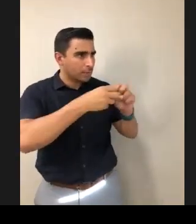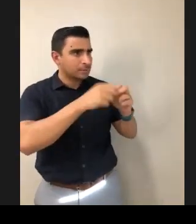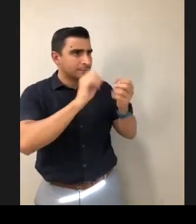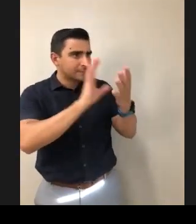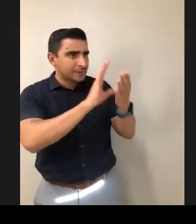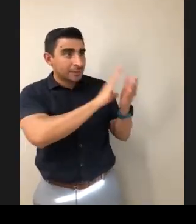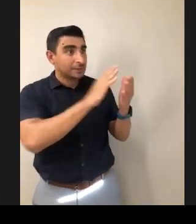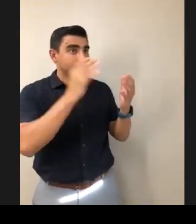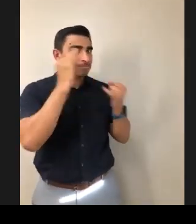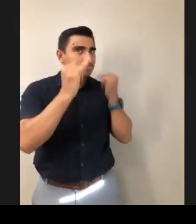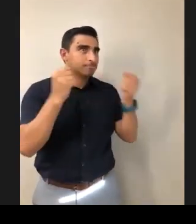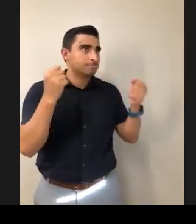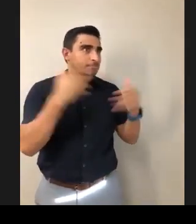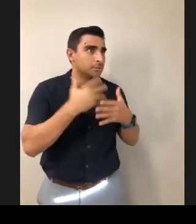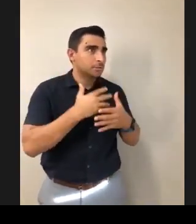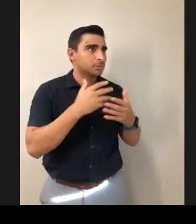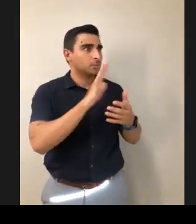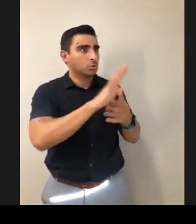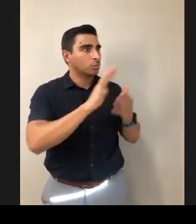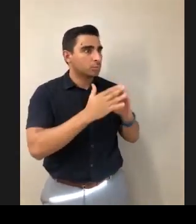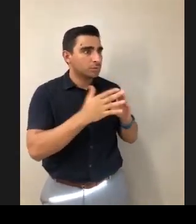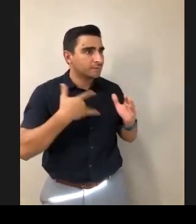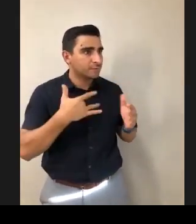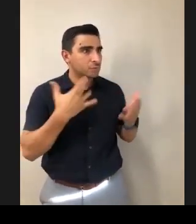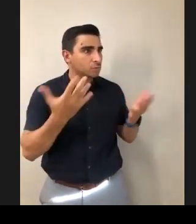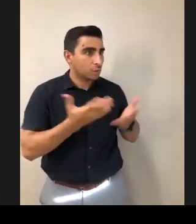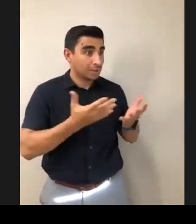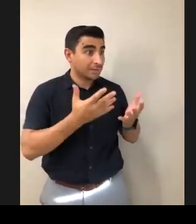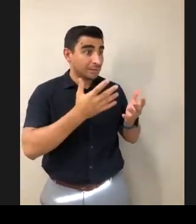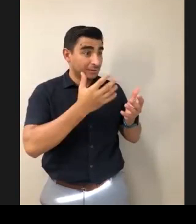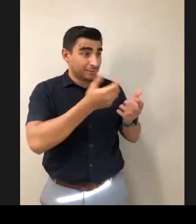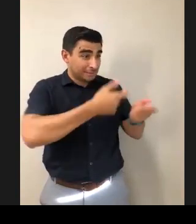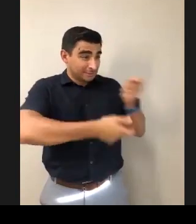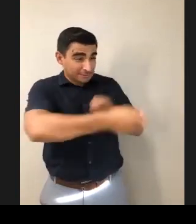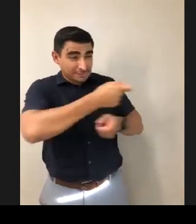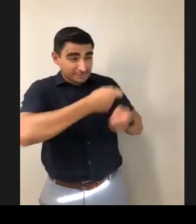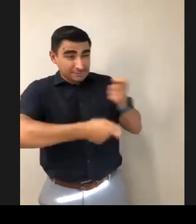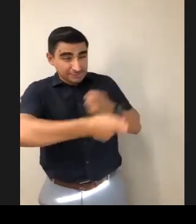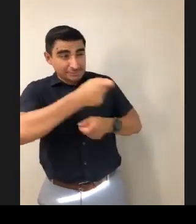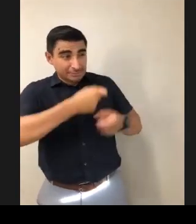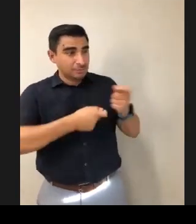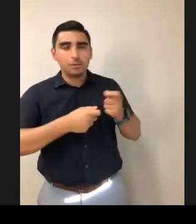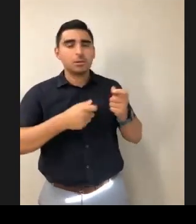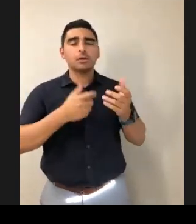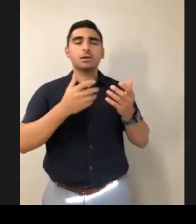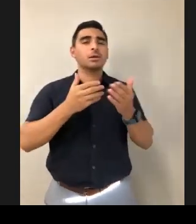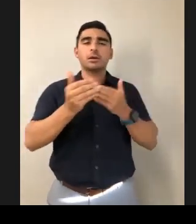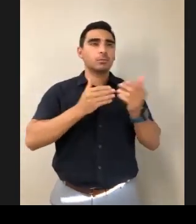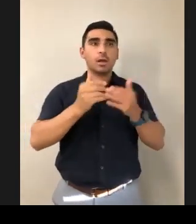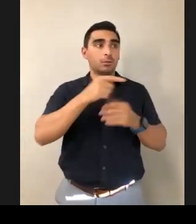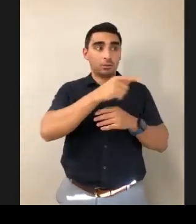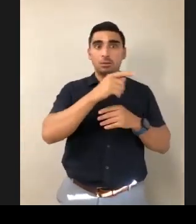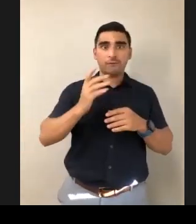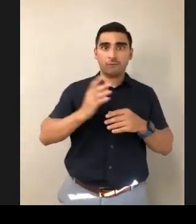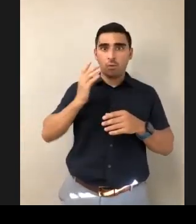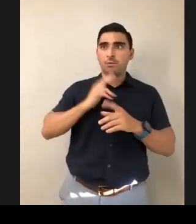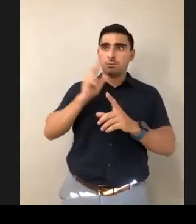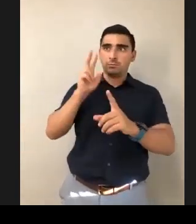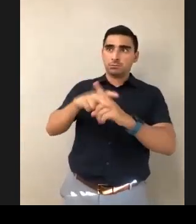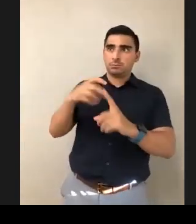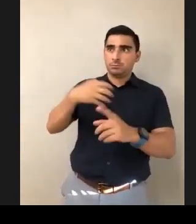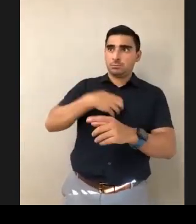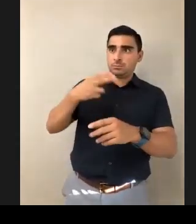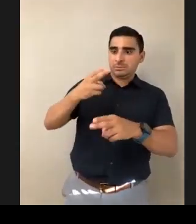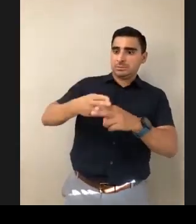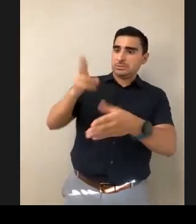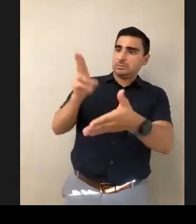their communities can, even if it's not in the form of a formal complaint with somebody's name on it, I think the purview of